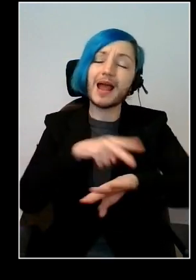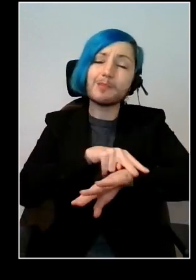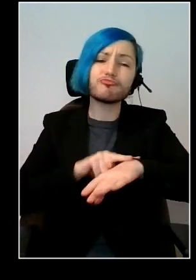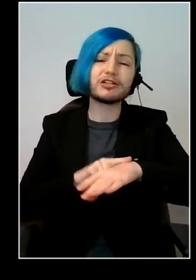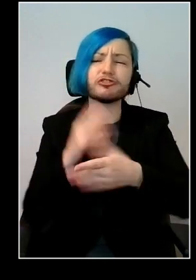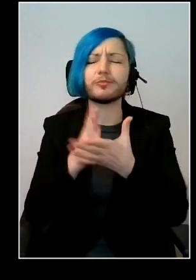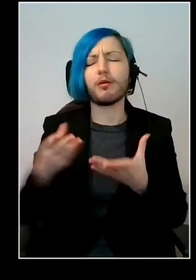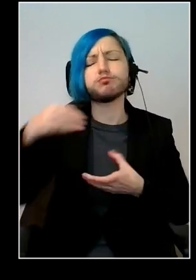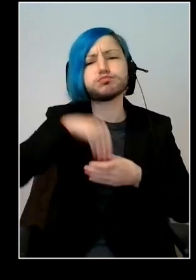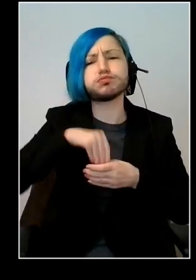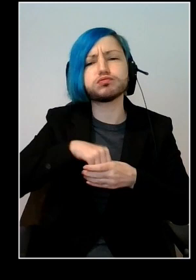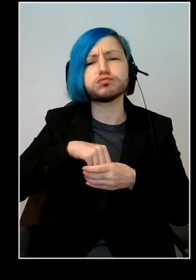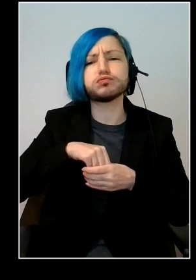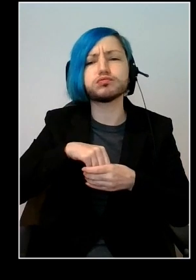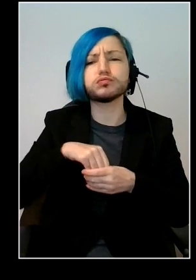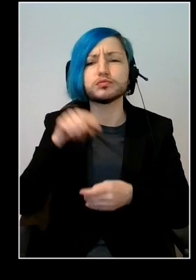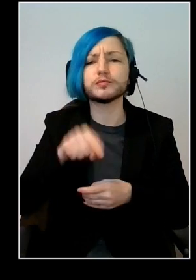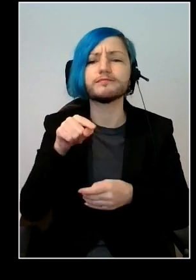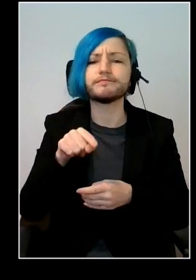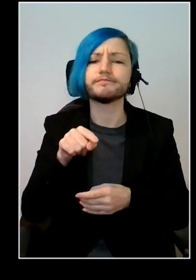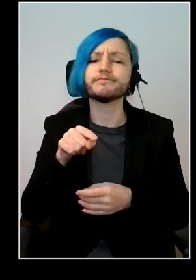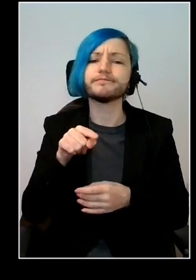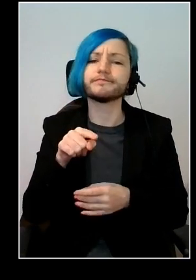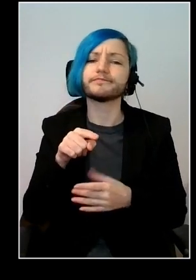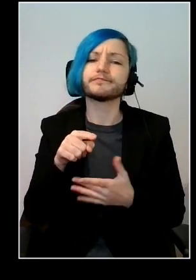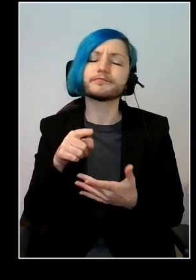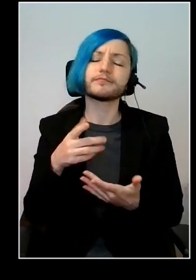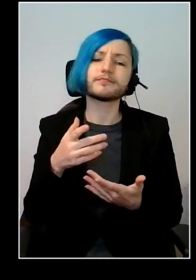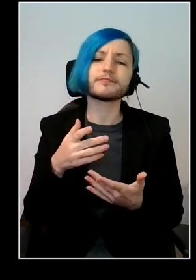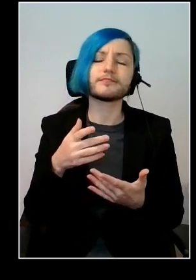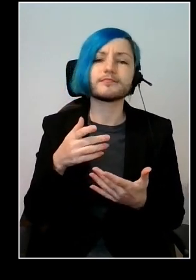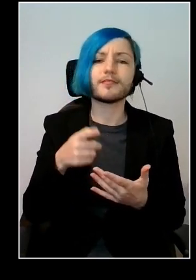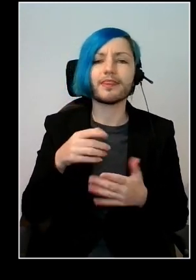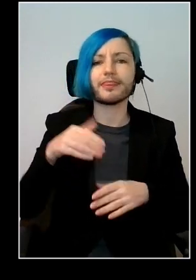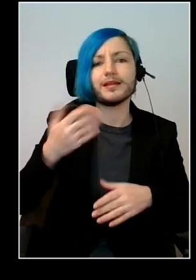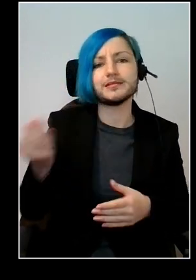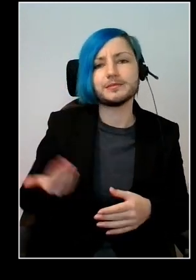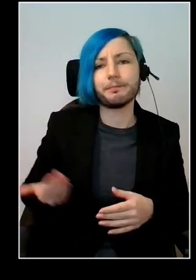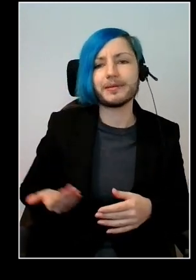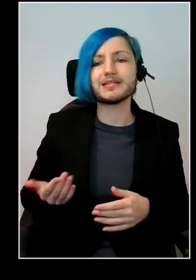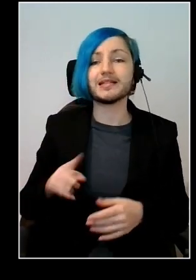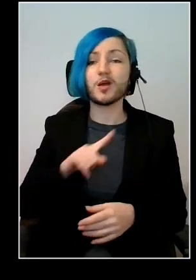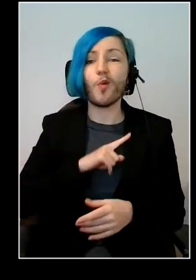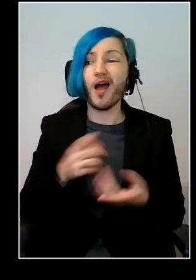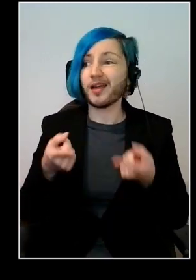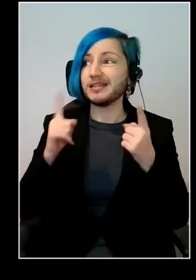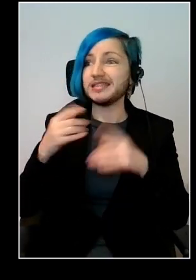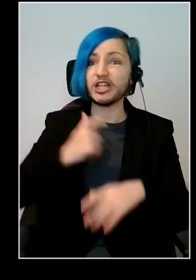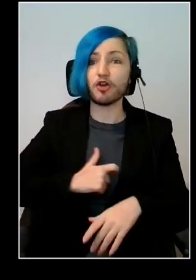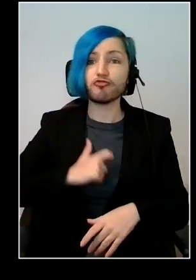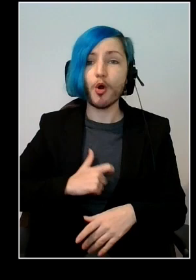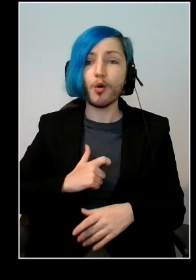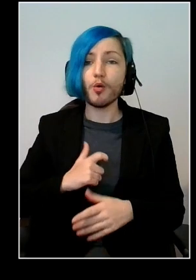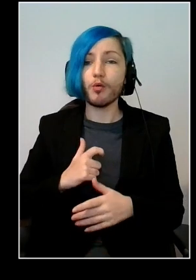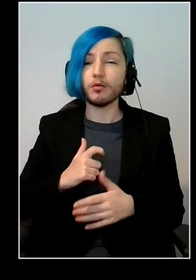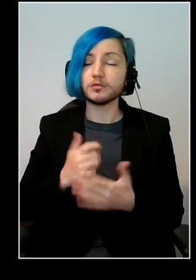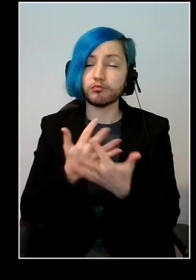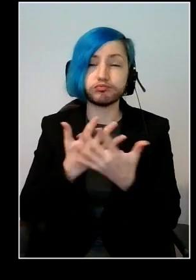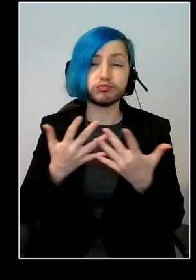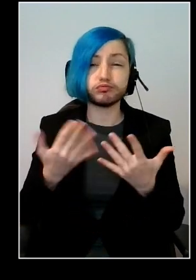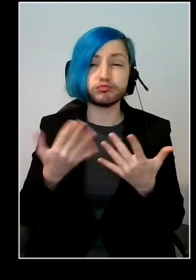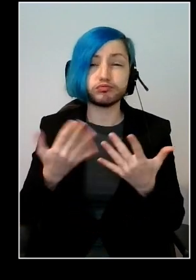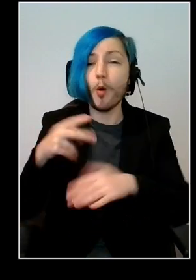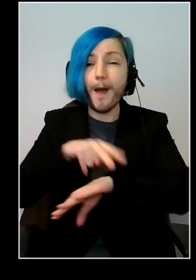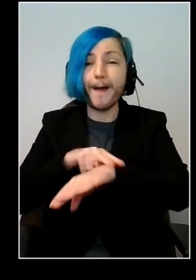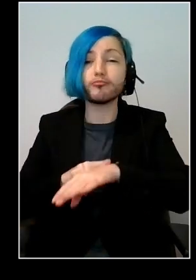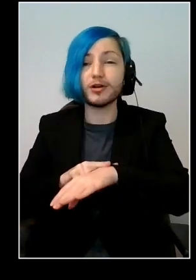business, with senior positions being filled with people who had completed apprenticeships themselves, including the managing director. Judges were also